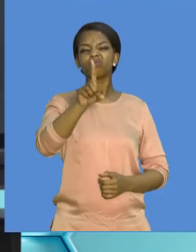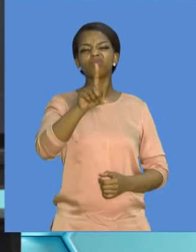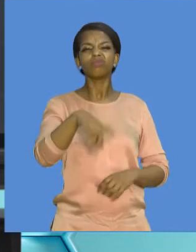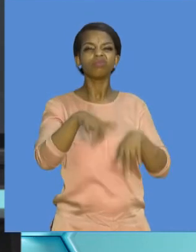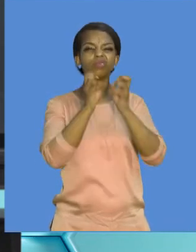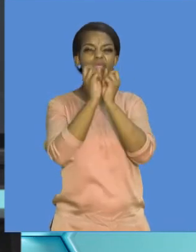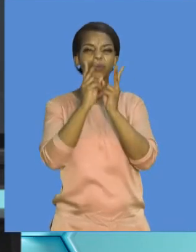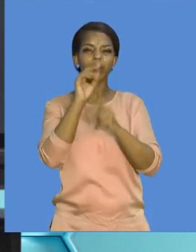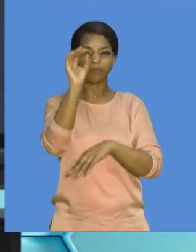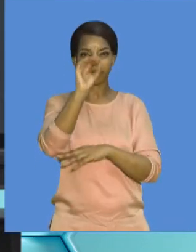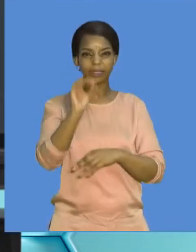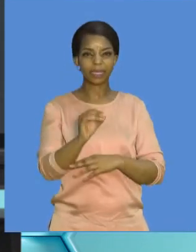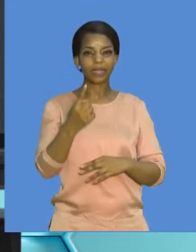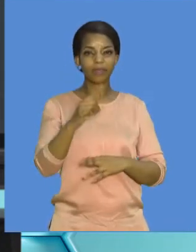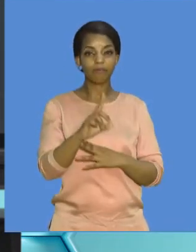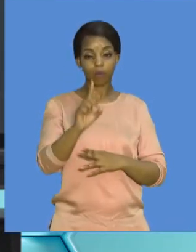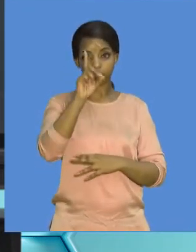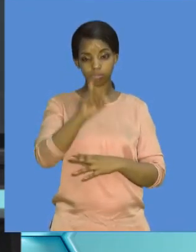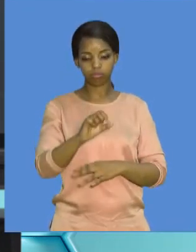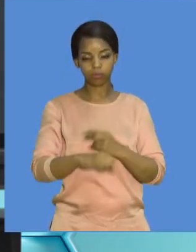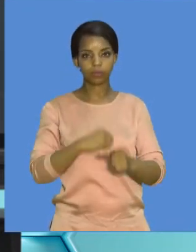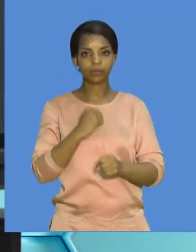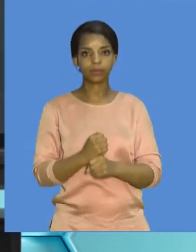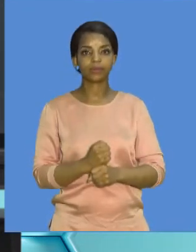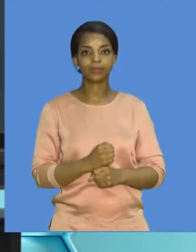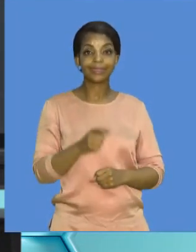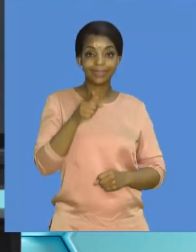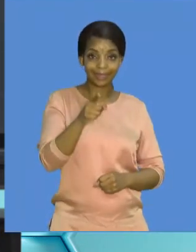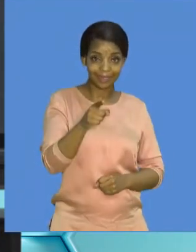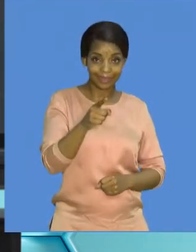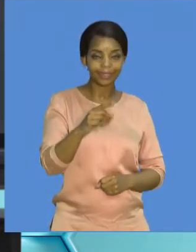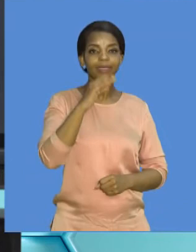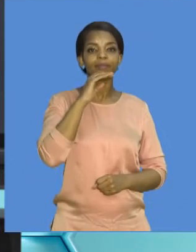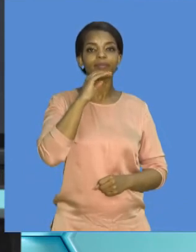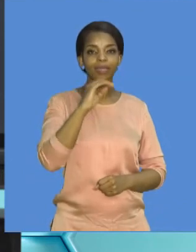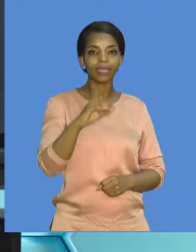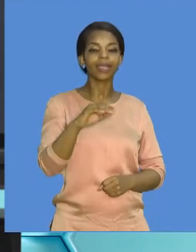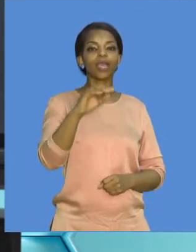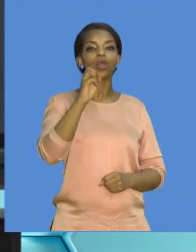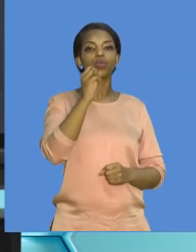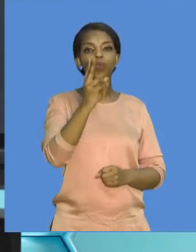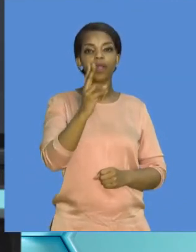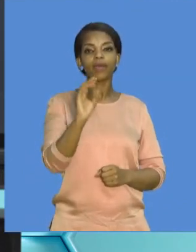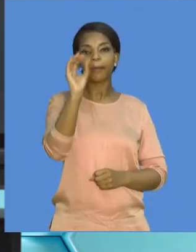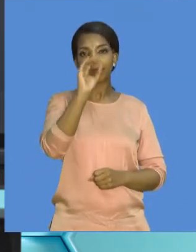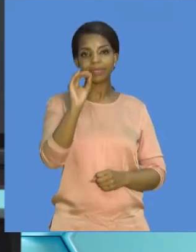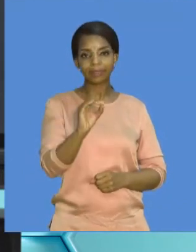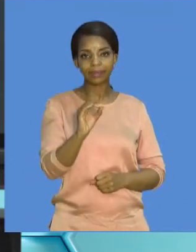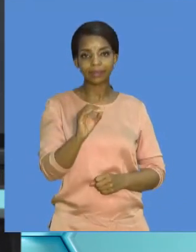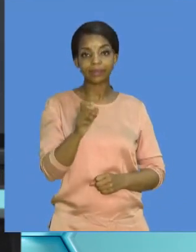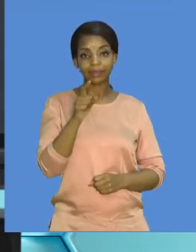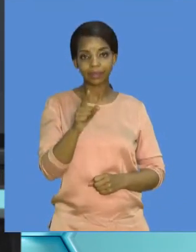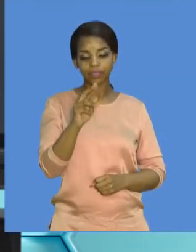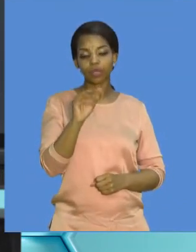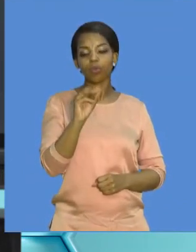the nominal interest rate. But if I then say 12% per annum compounded monthly, the